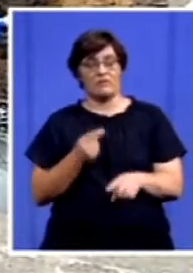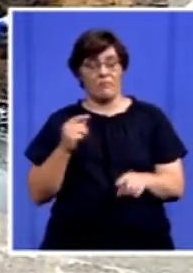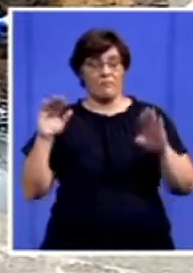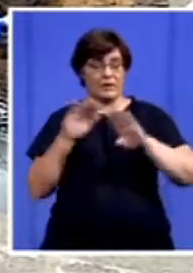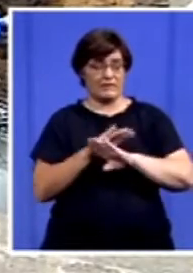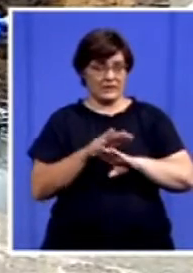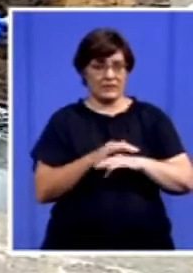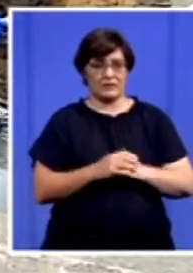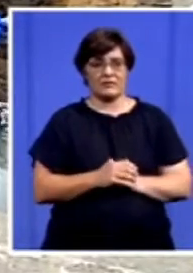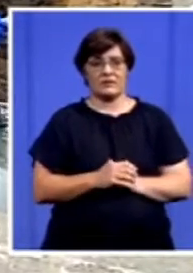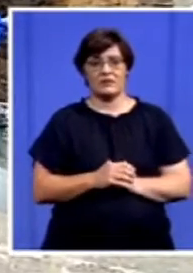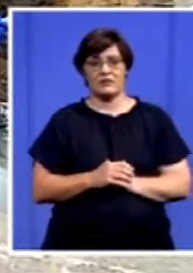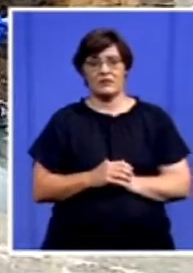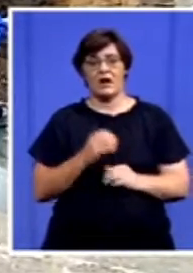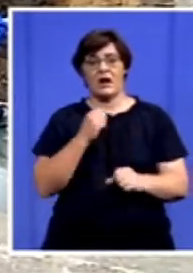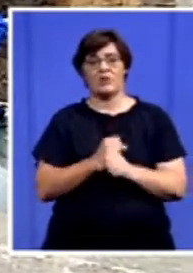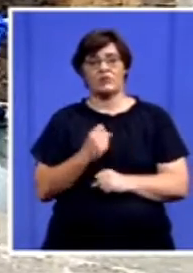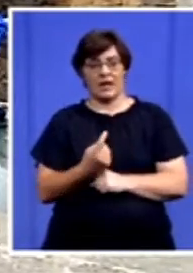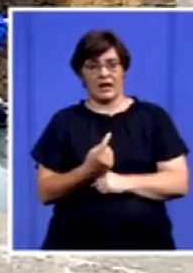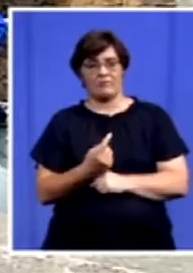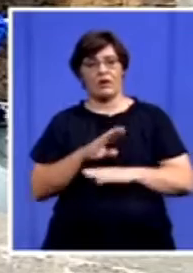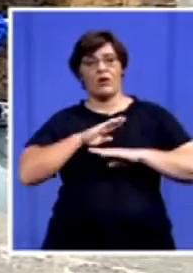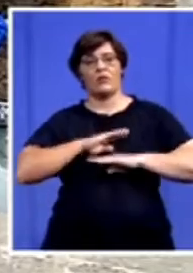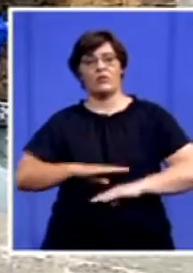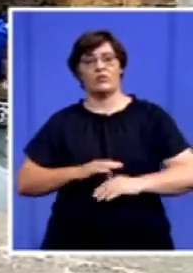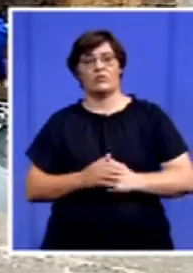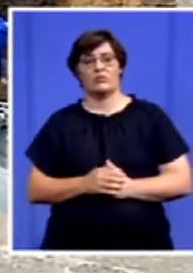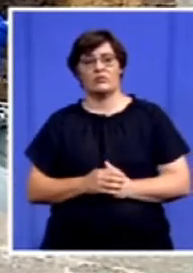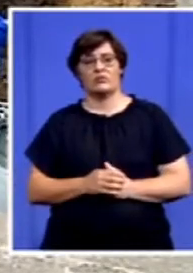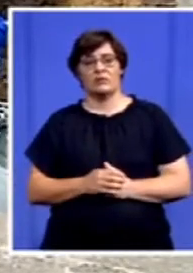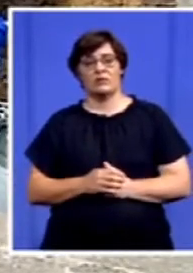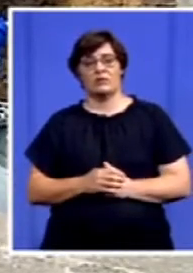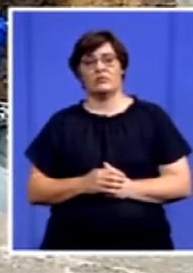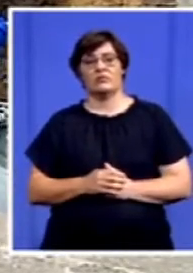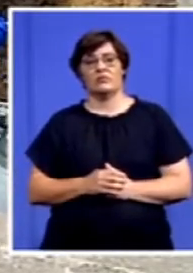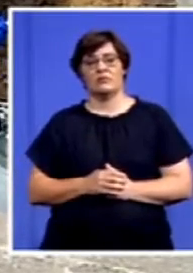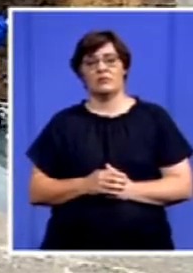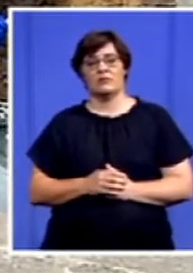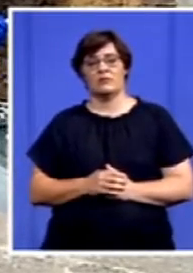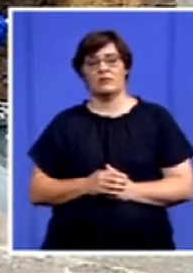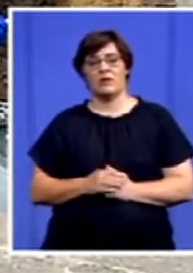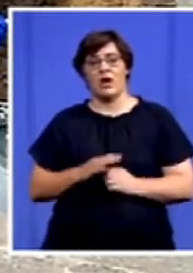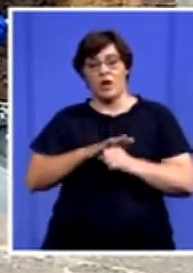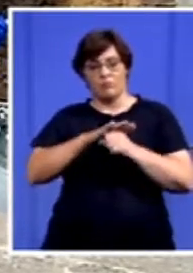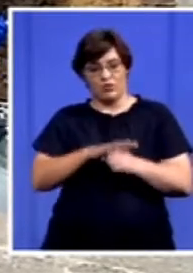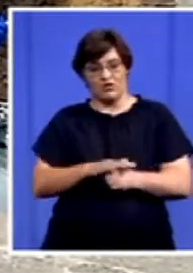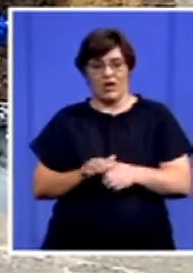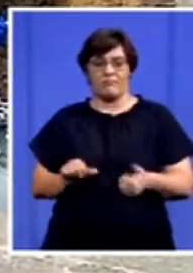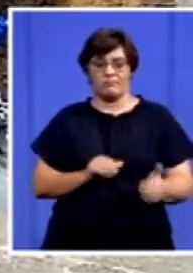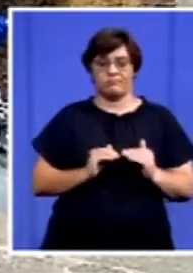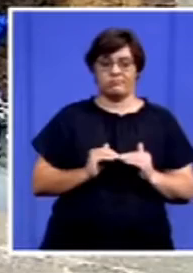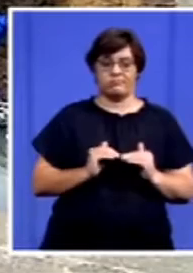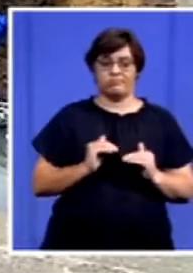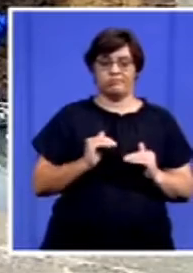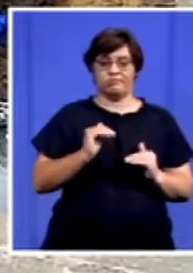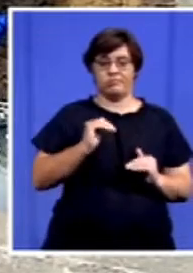will be quite relieved. From this evening, they should see some pressure increasing in their taps, in particular areas where